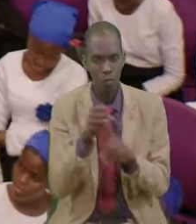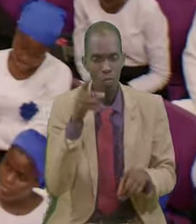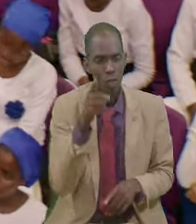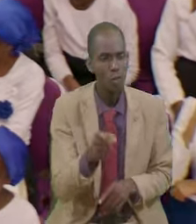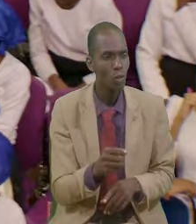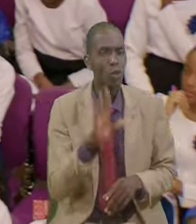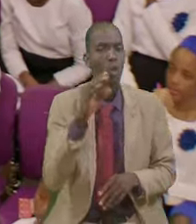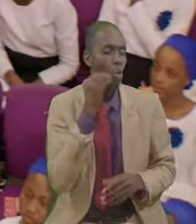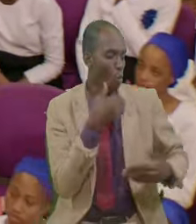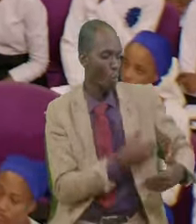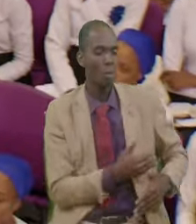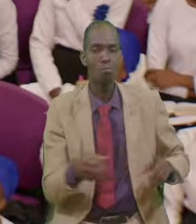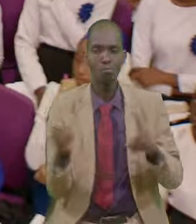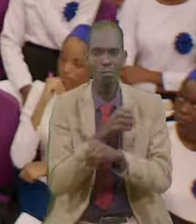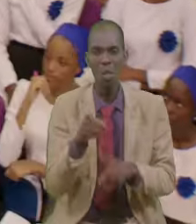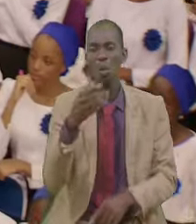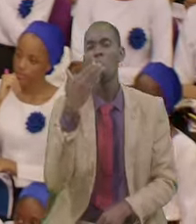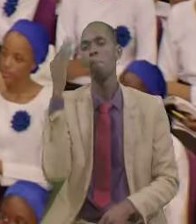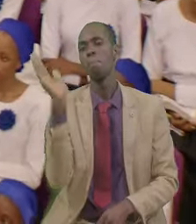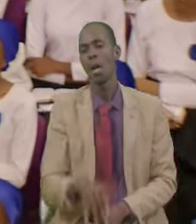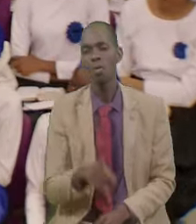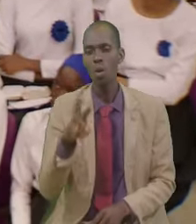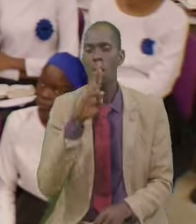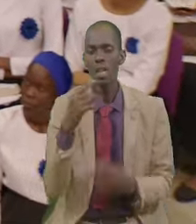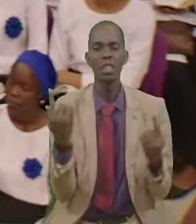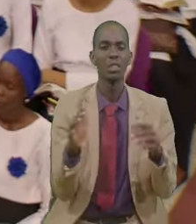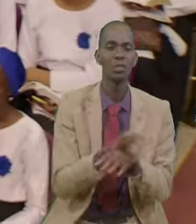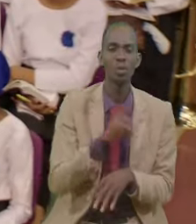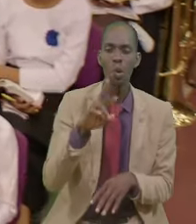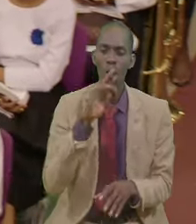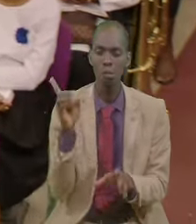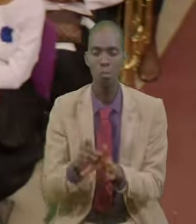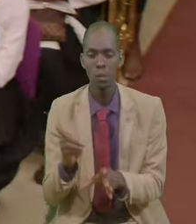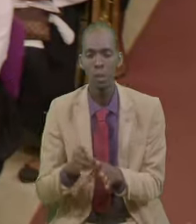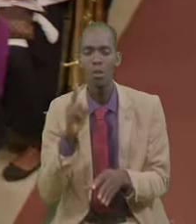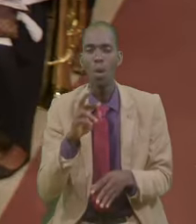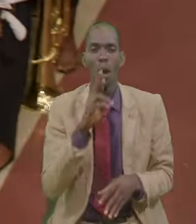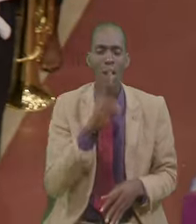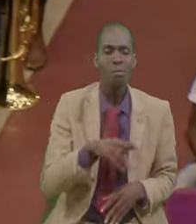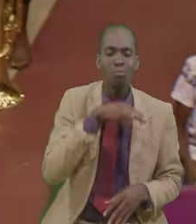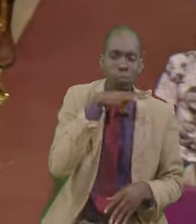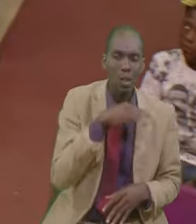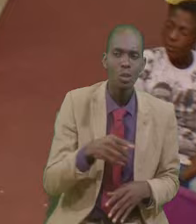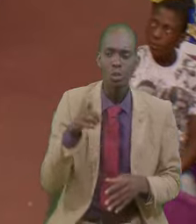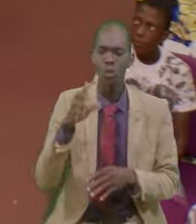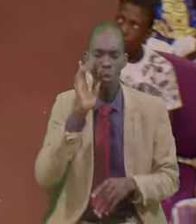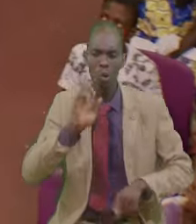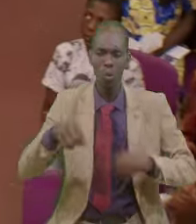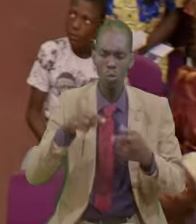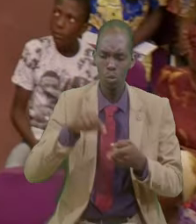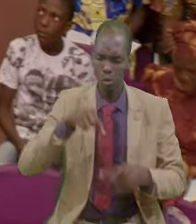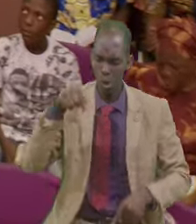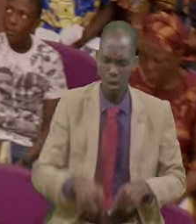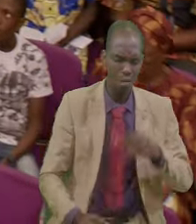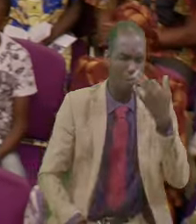are bad. You are sinful. You are terrible. You are deformed. You are defiled. And you are going to go to hell. And